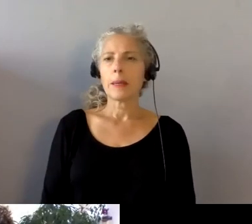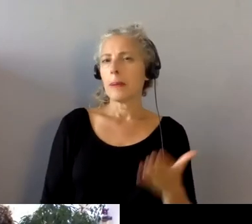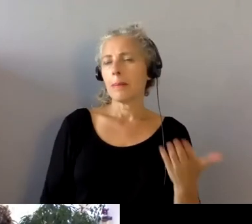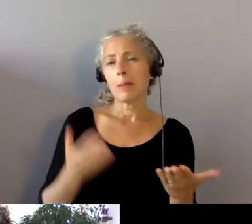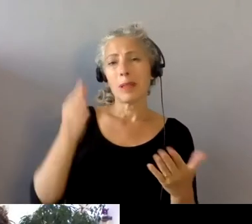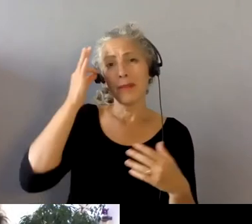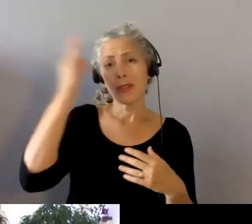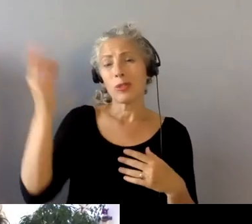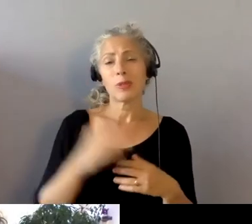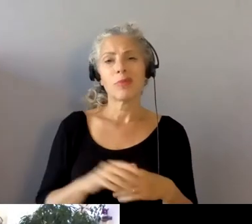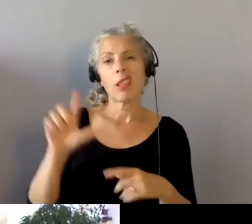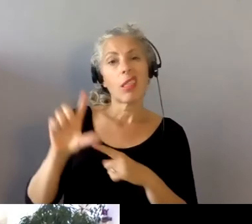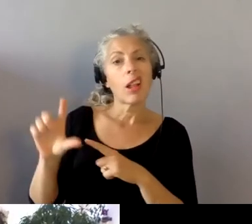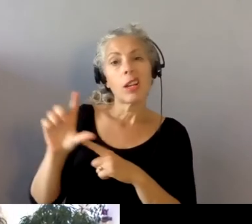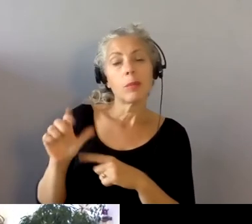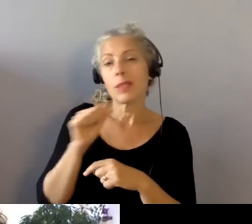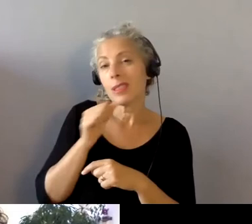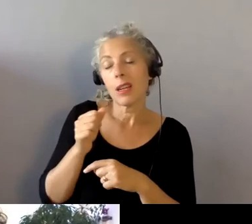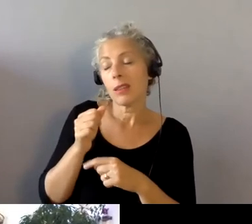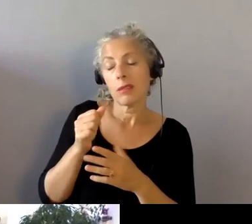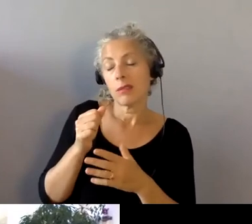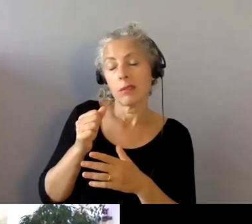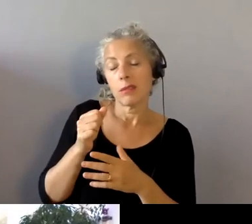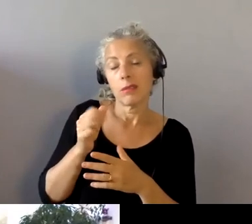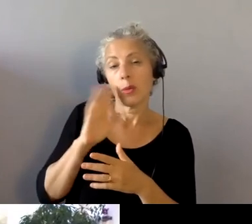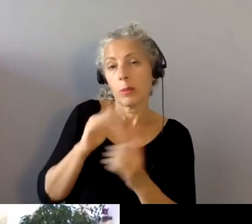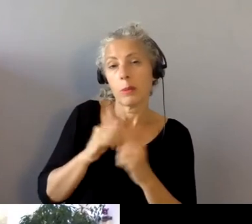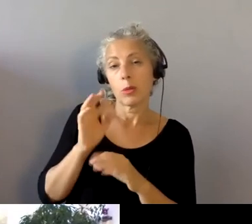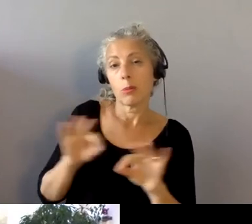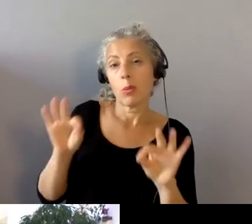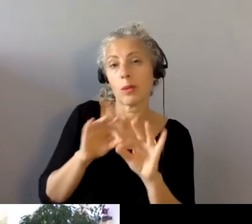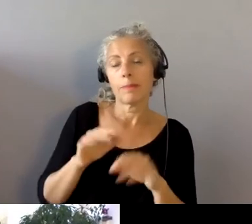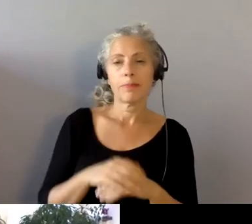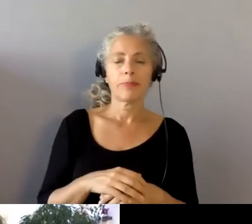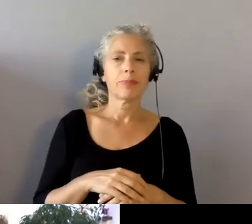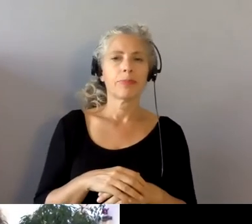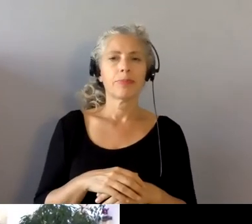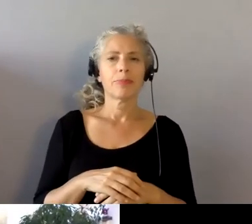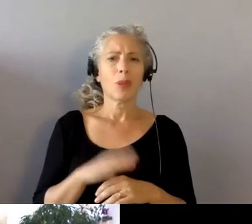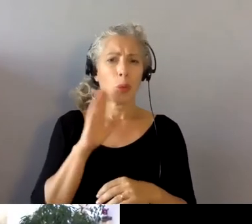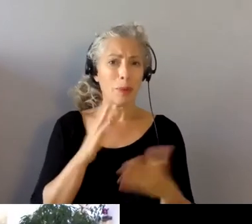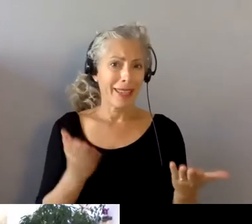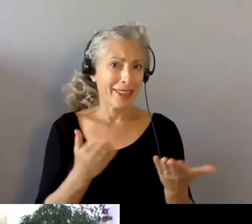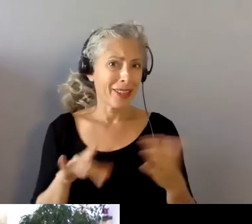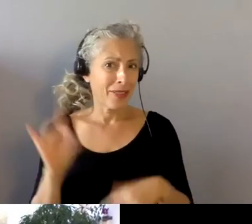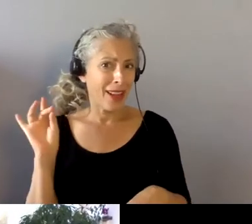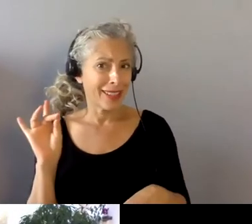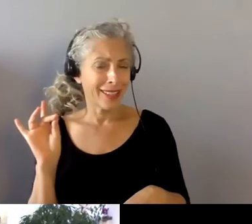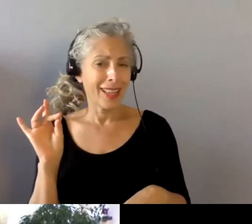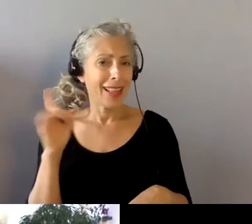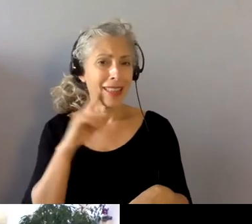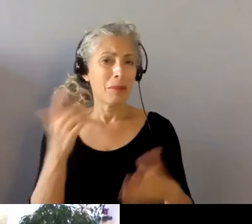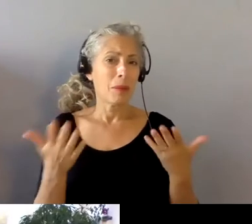archive is not what will be the most important. I don't know if we'll even be here to find any such